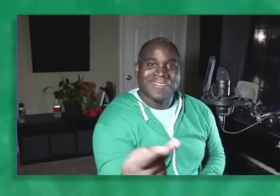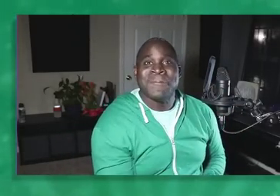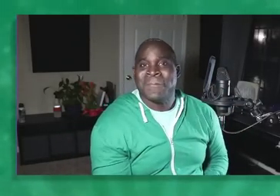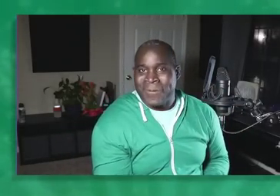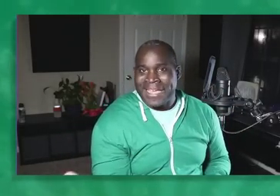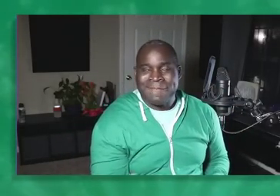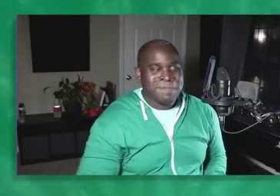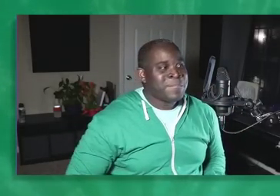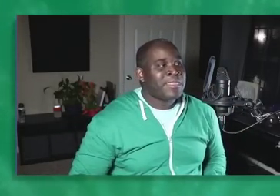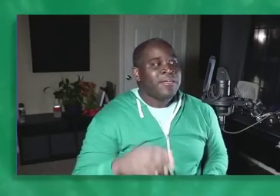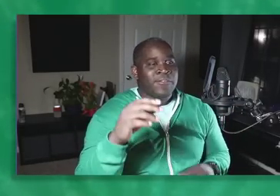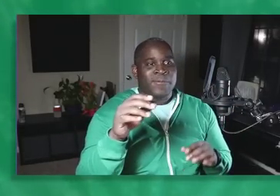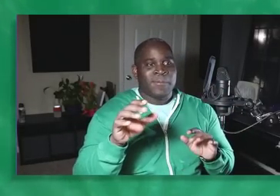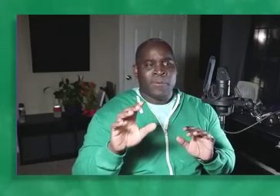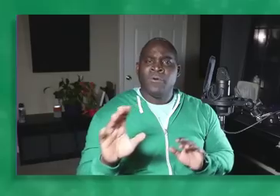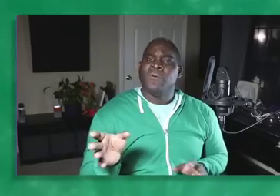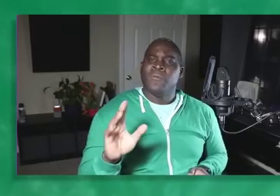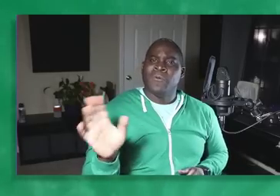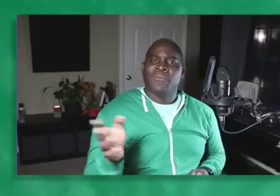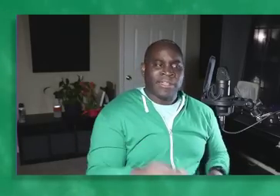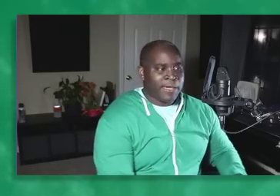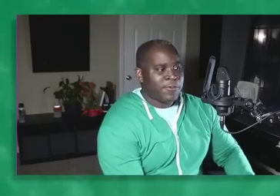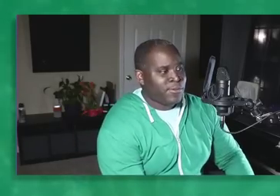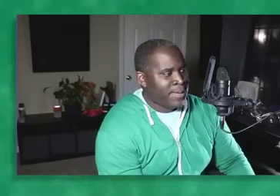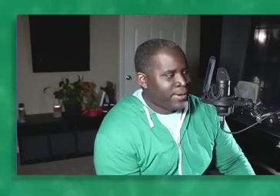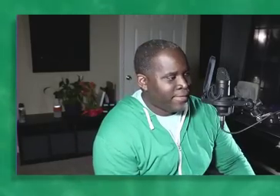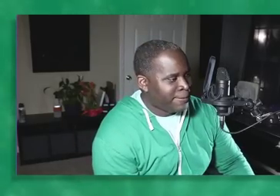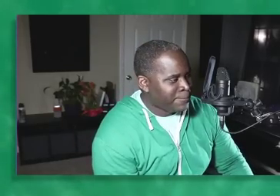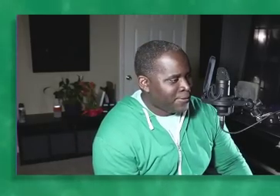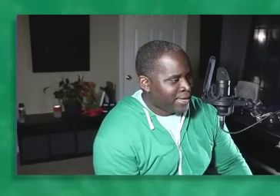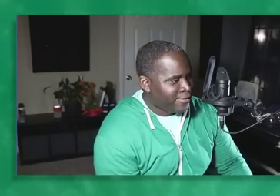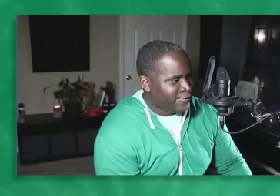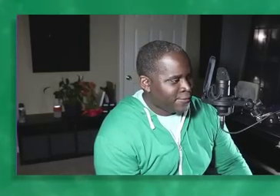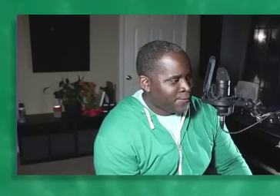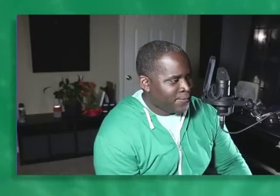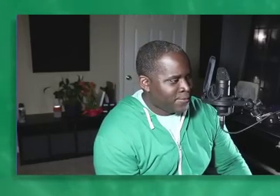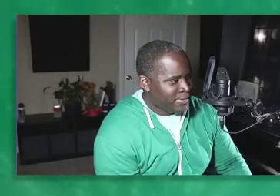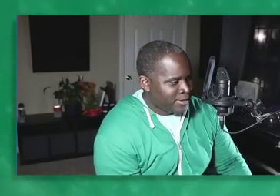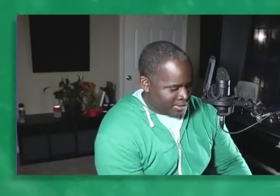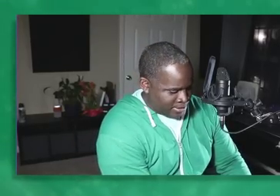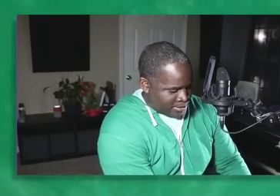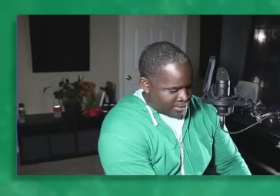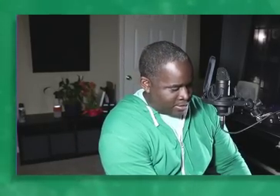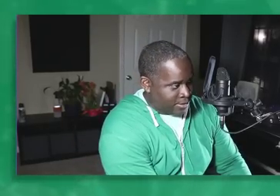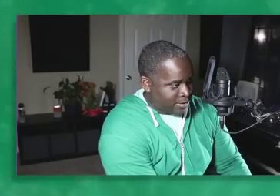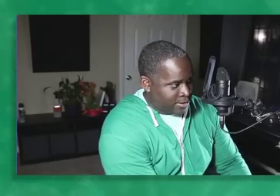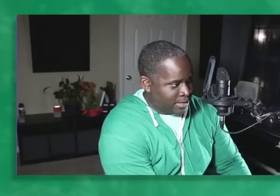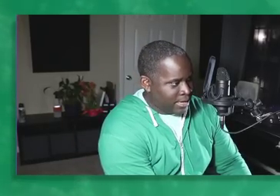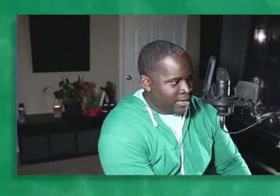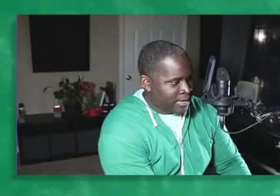boys, right? We'll break down what she meant by that. Okay. So,